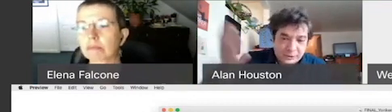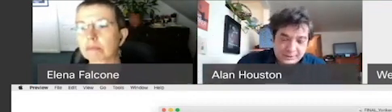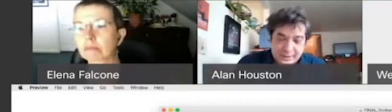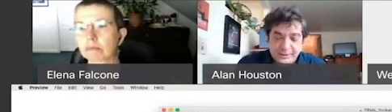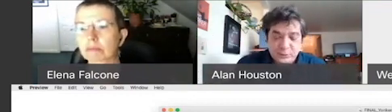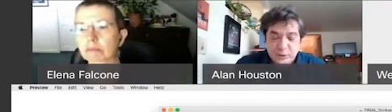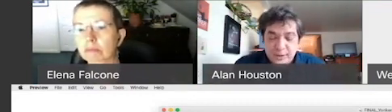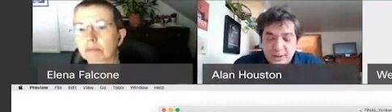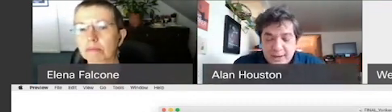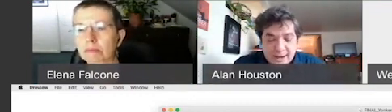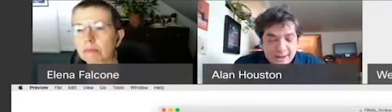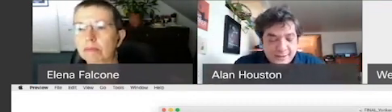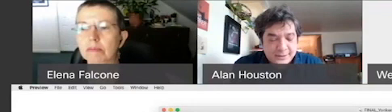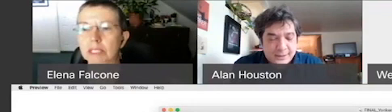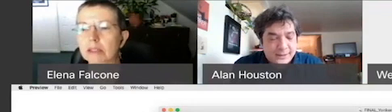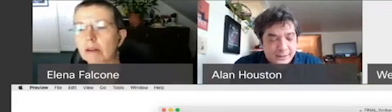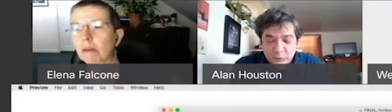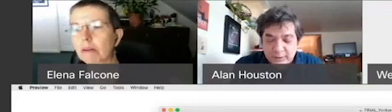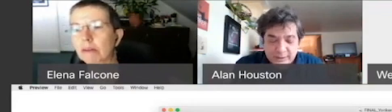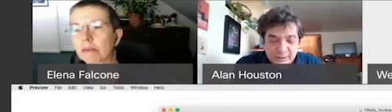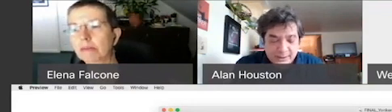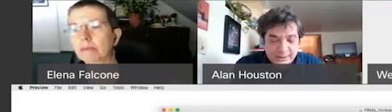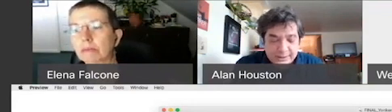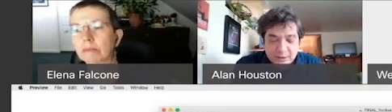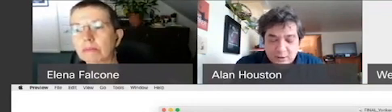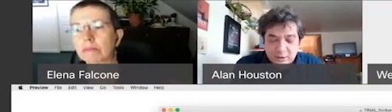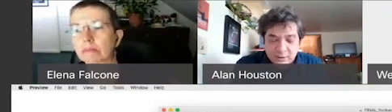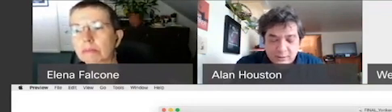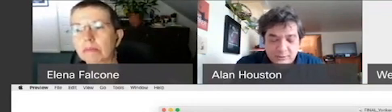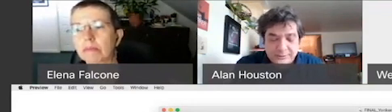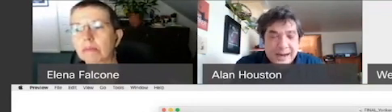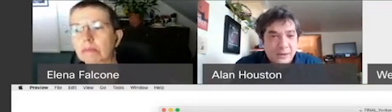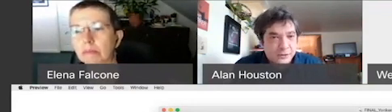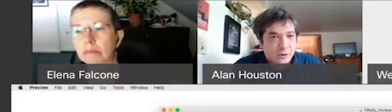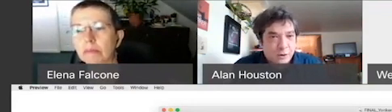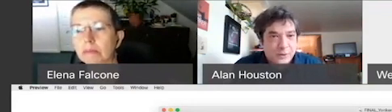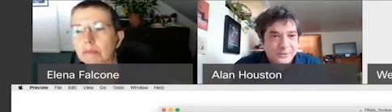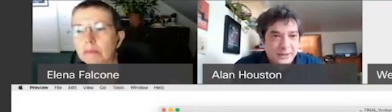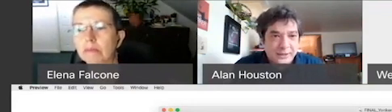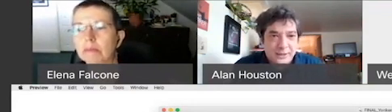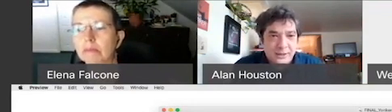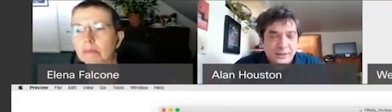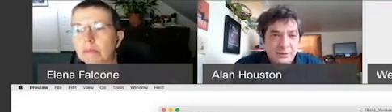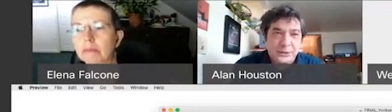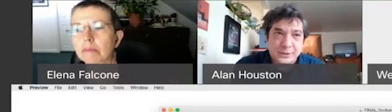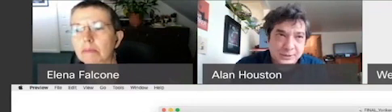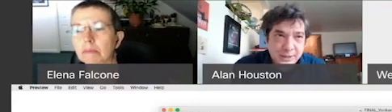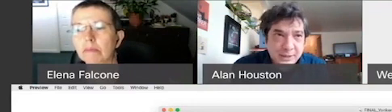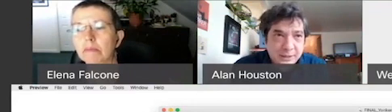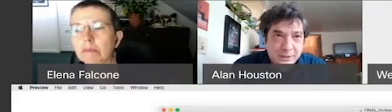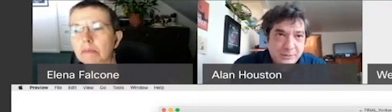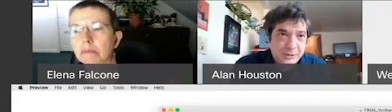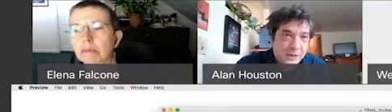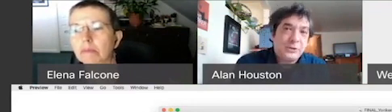one. And I think if you look at our calendar on our website, which is